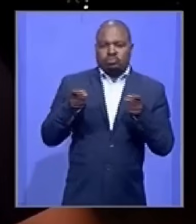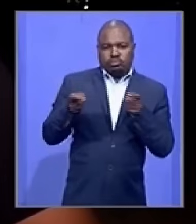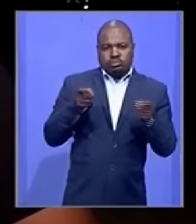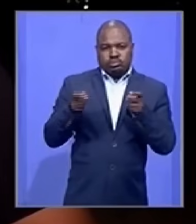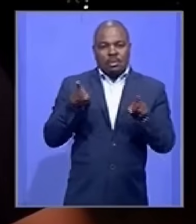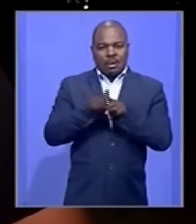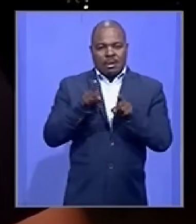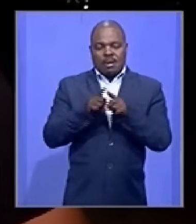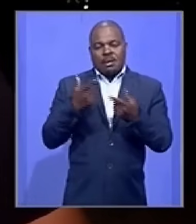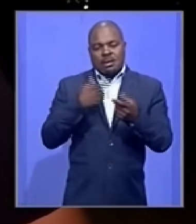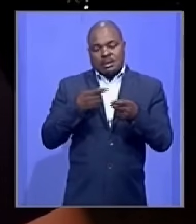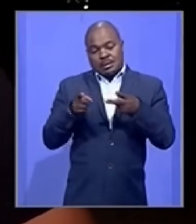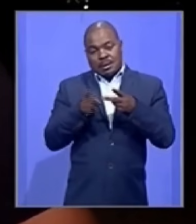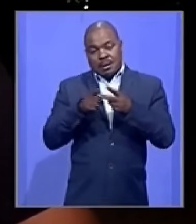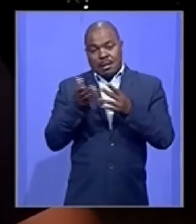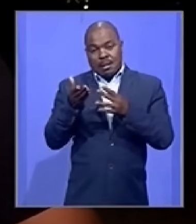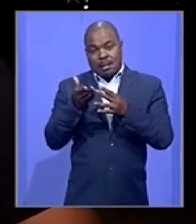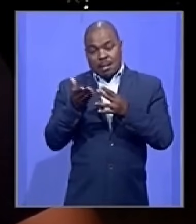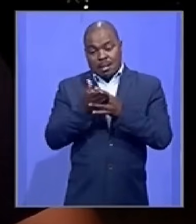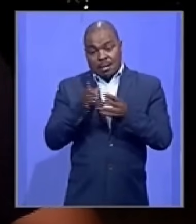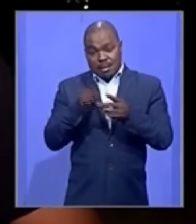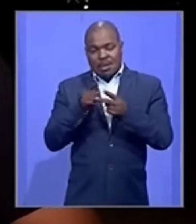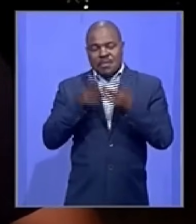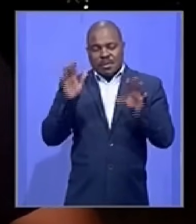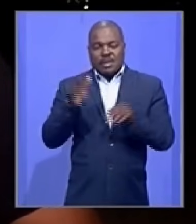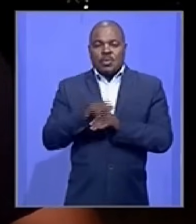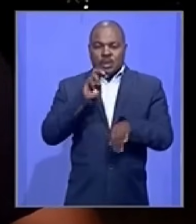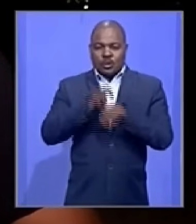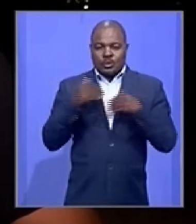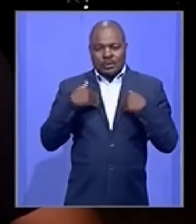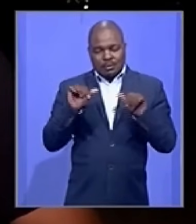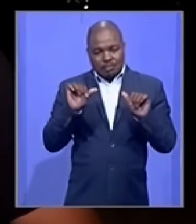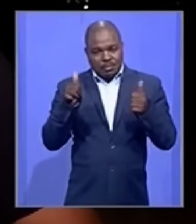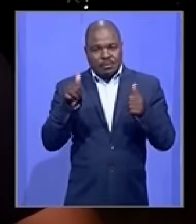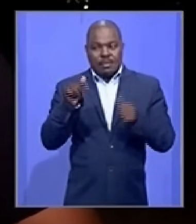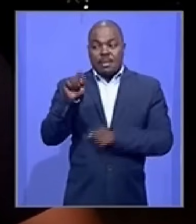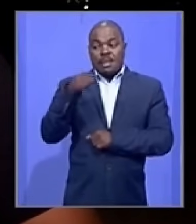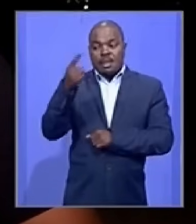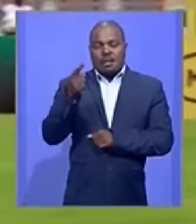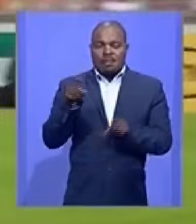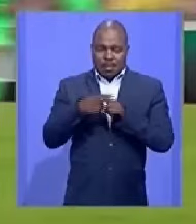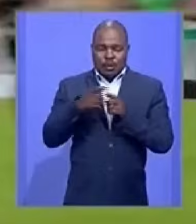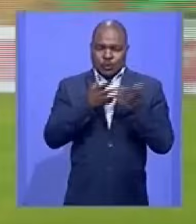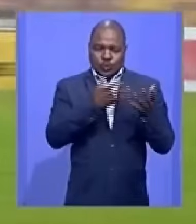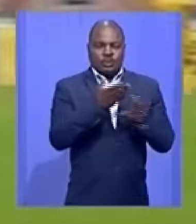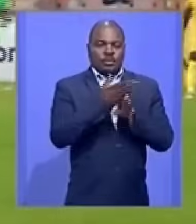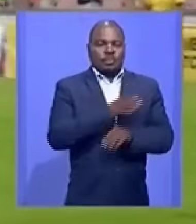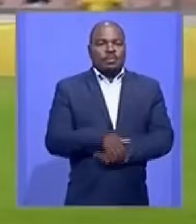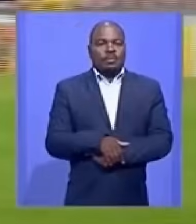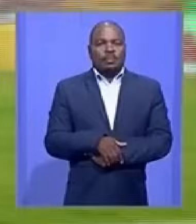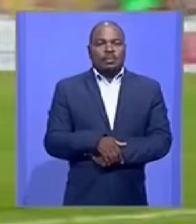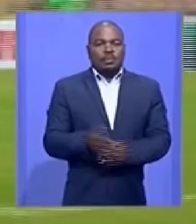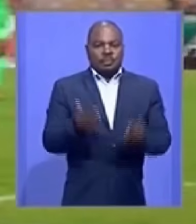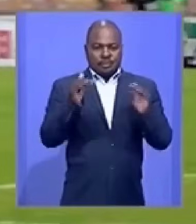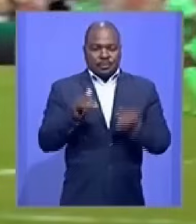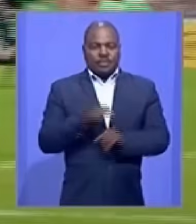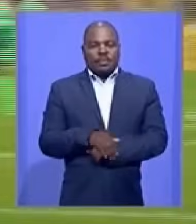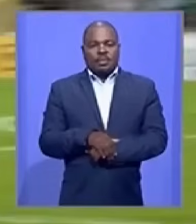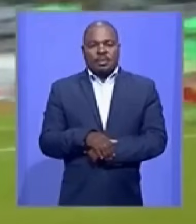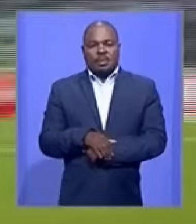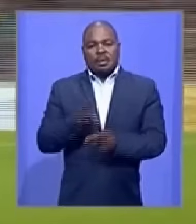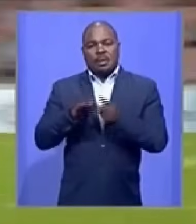which we did a lot in the second half, but we should start the game, the next game, going like that. Athe ka lehlakoreng le leng papading e